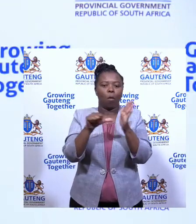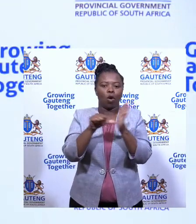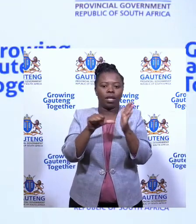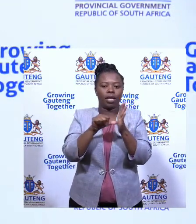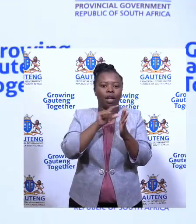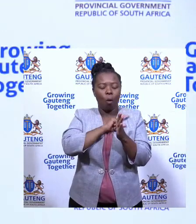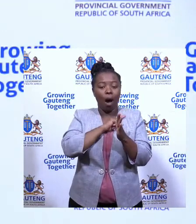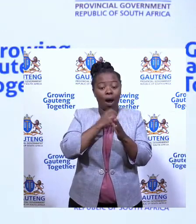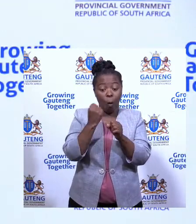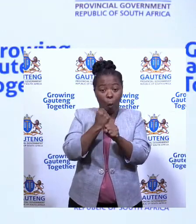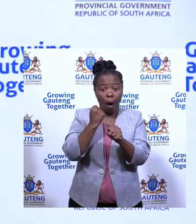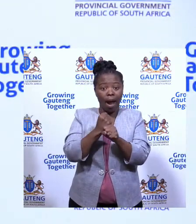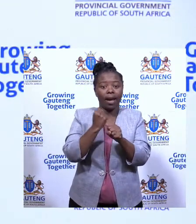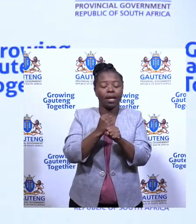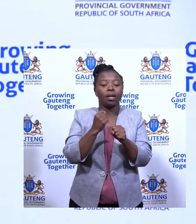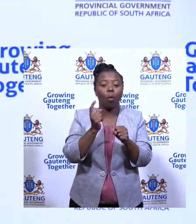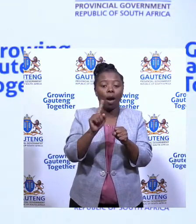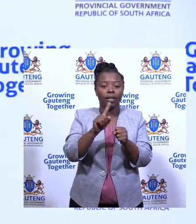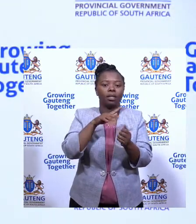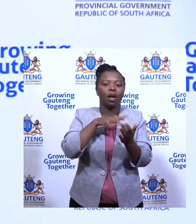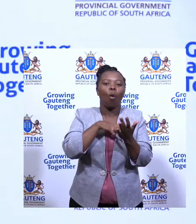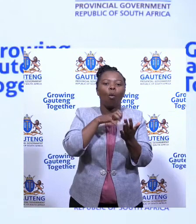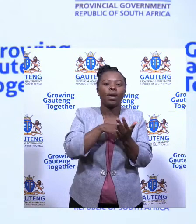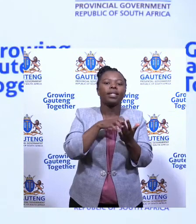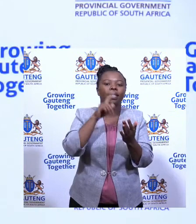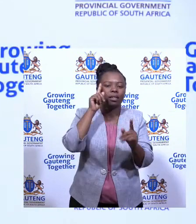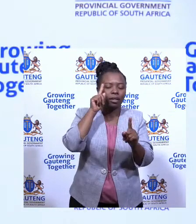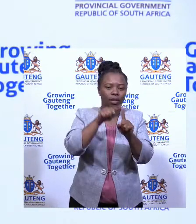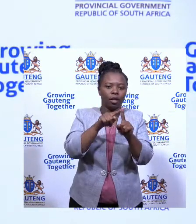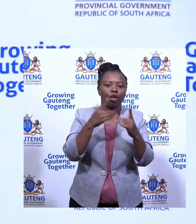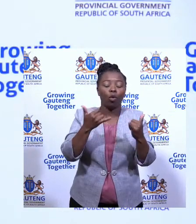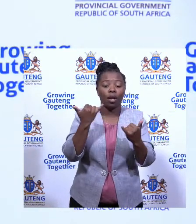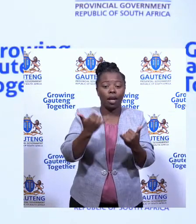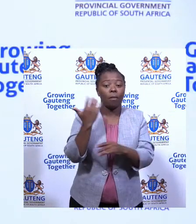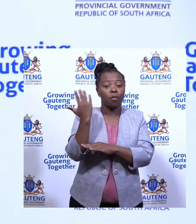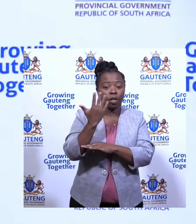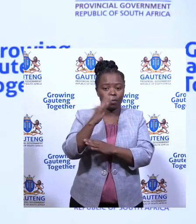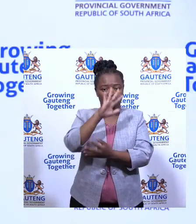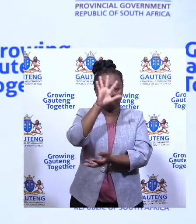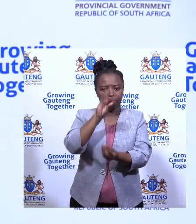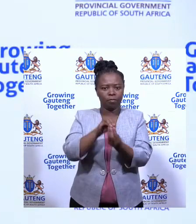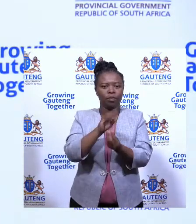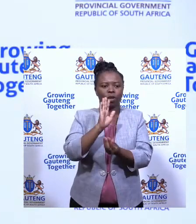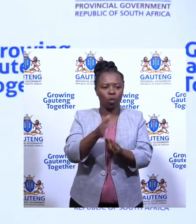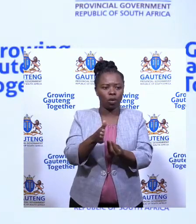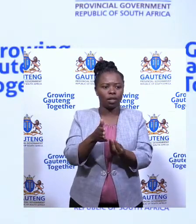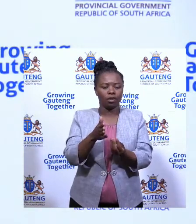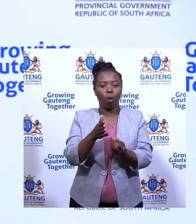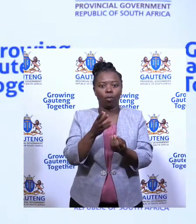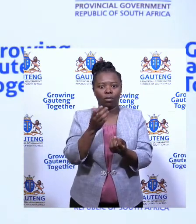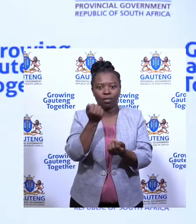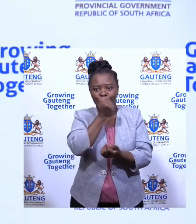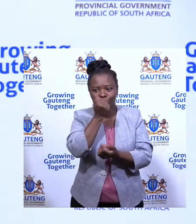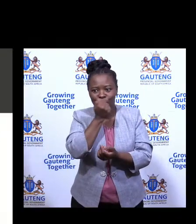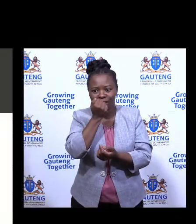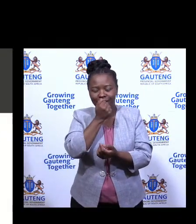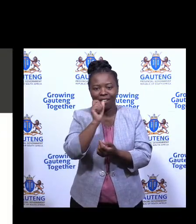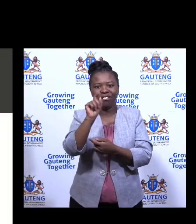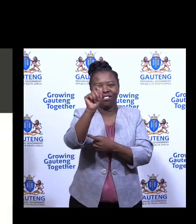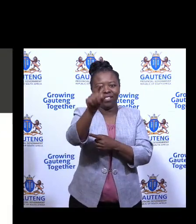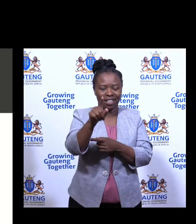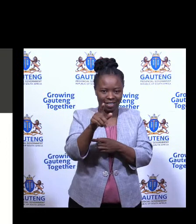vulnerability work that we were talking about. And that's the point that I'm going to wrap up my presentation on, oops, I've just gone too far over there,